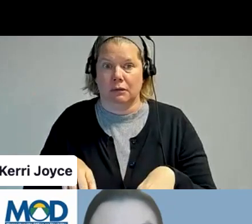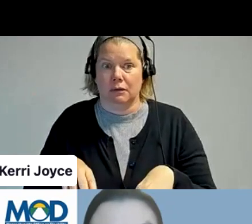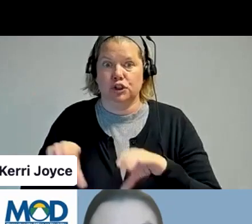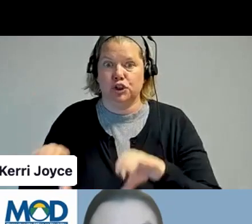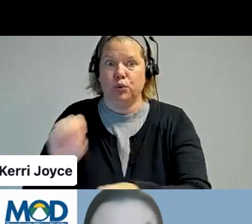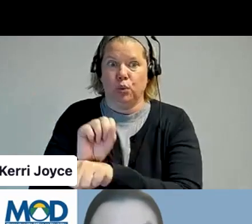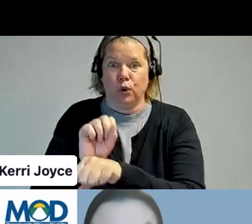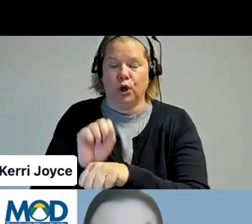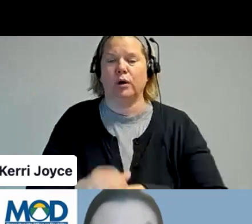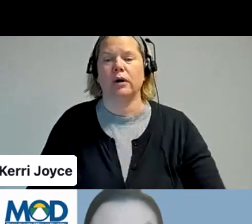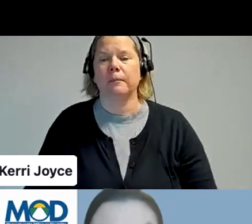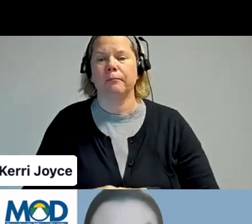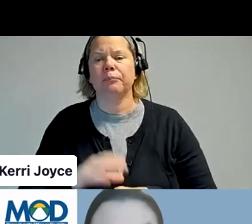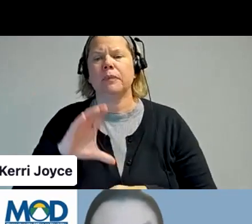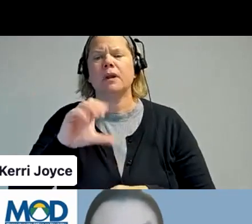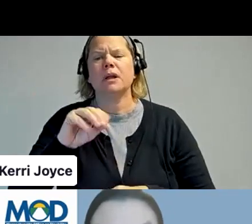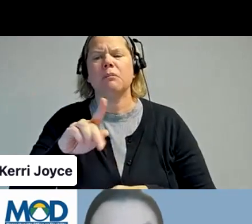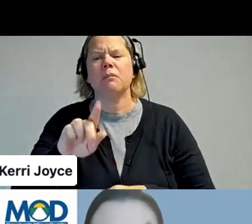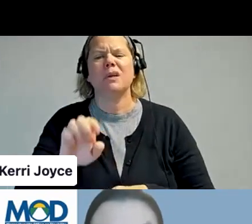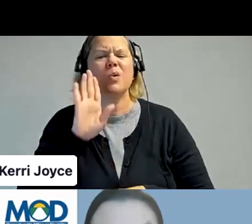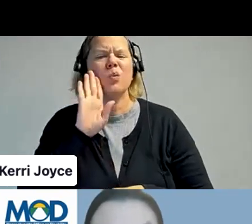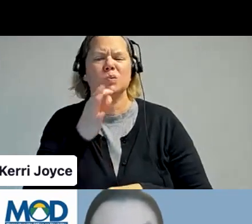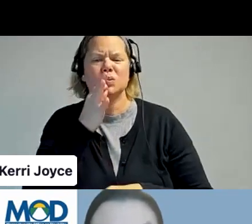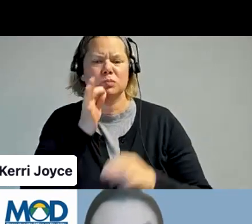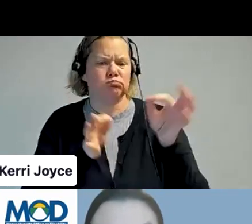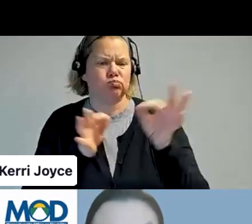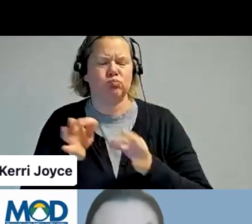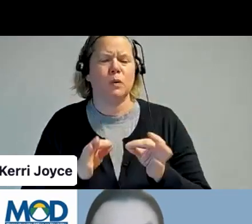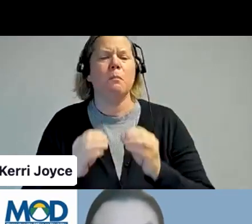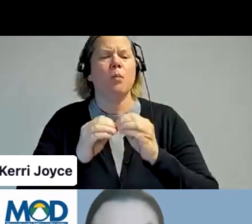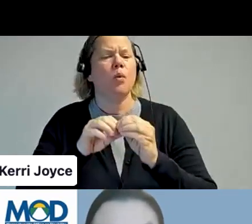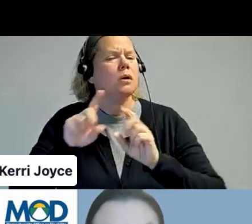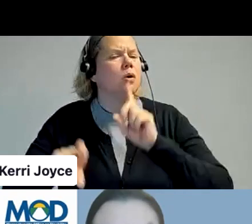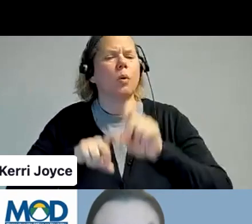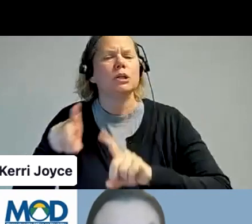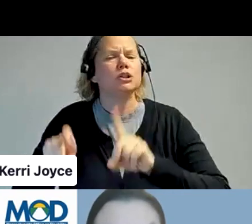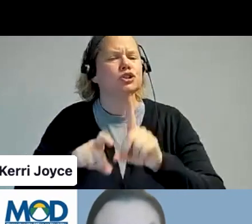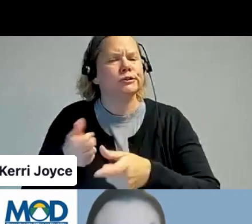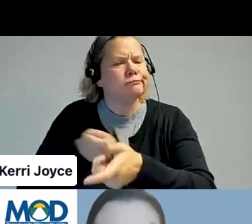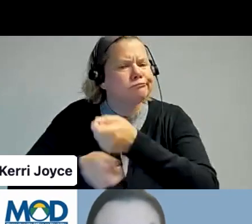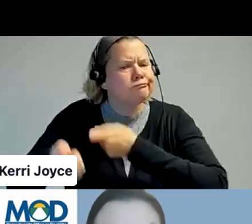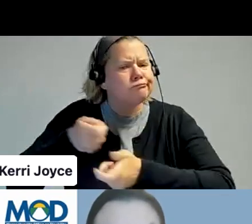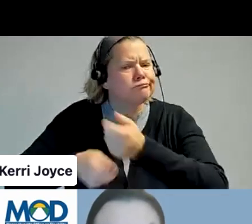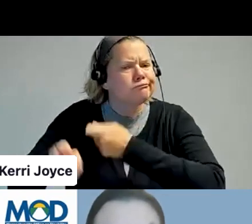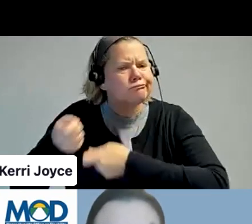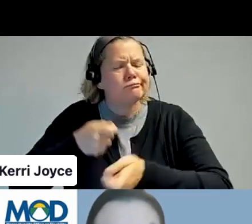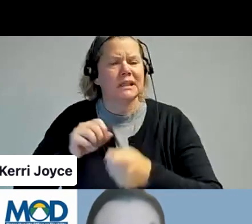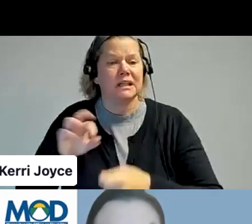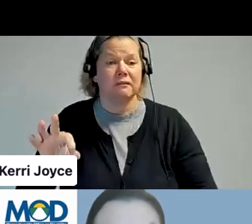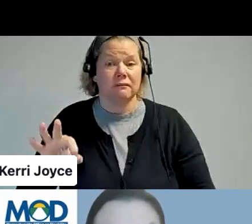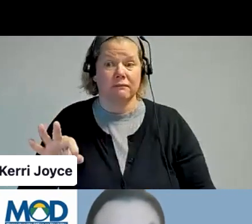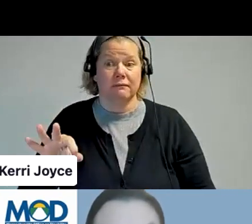Camille is going to talk in a moment about specific further questions that you can ask if the animal is a